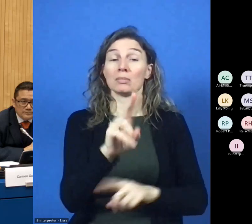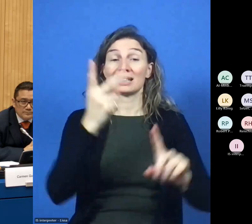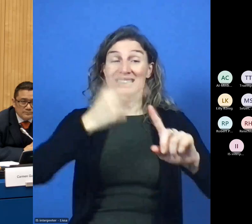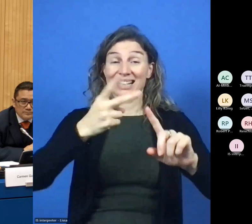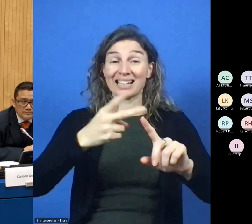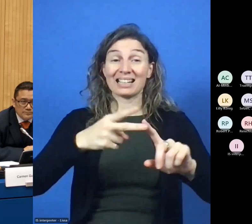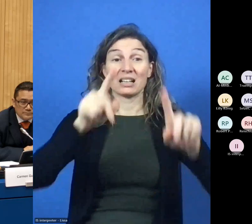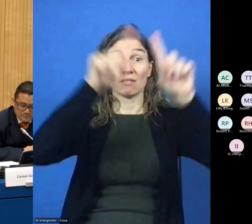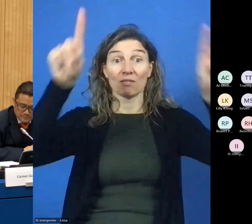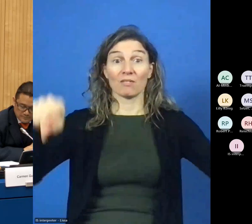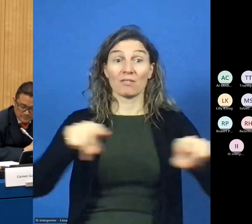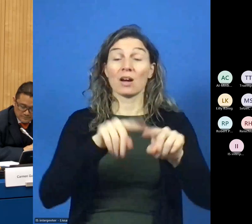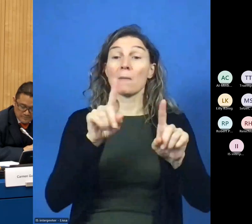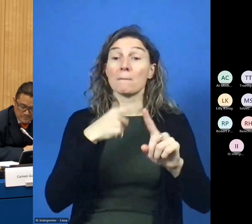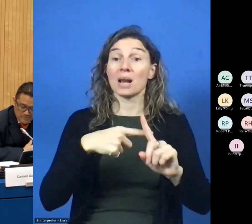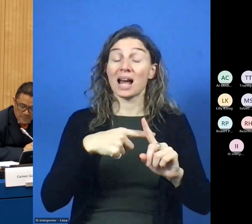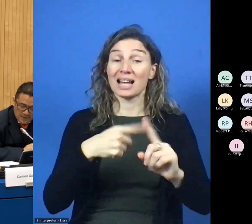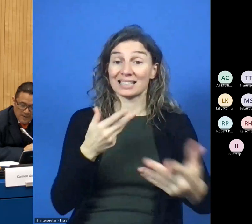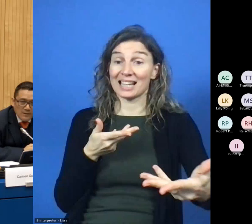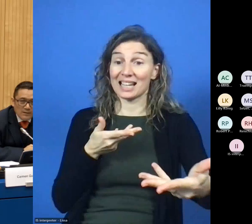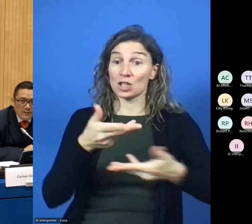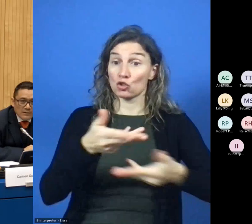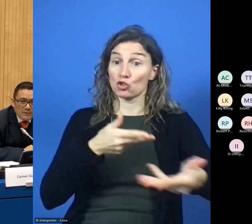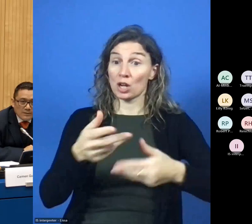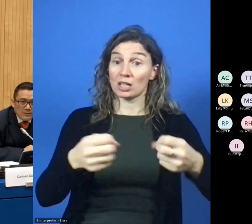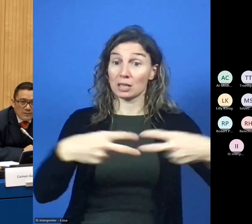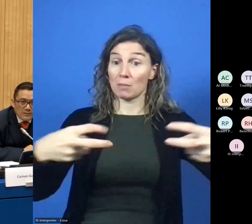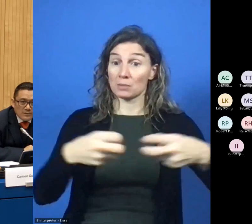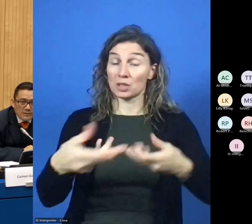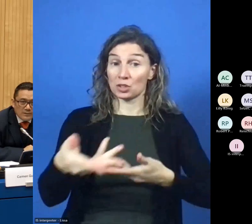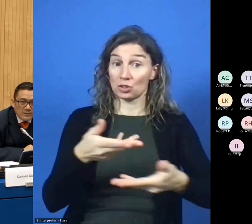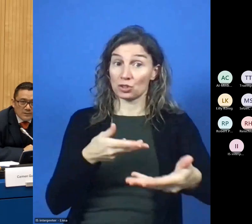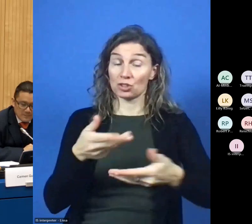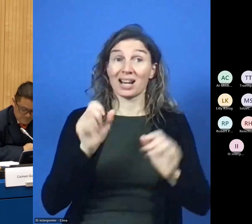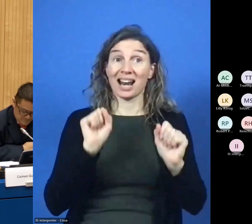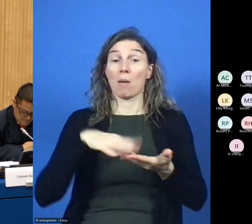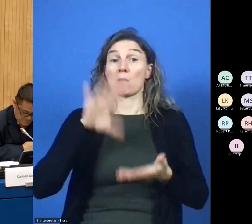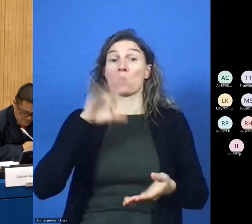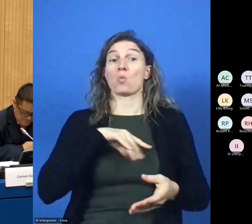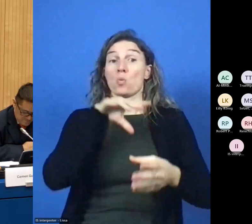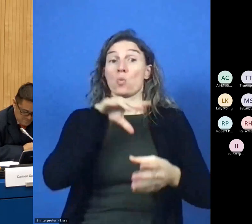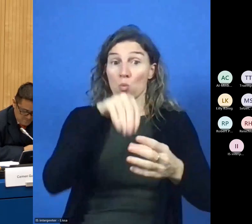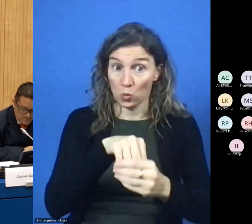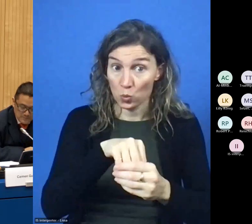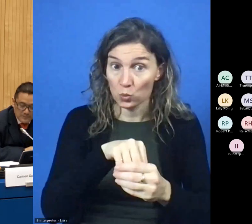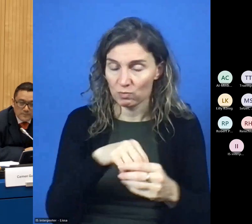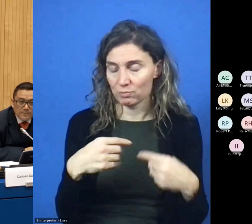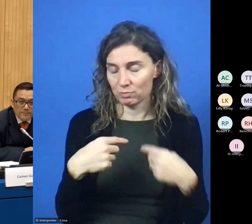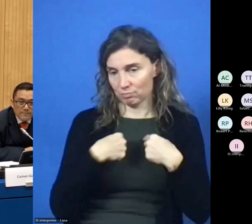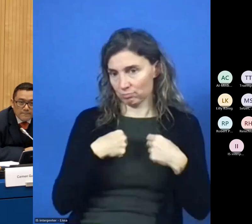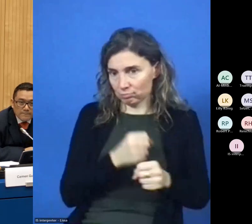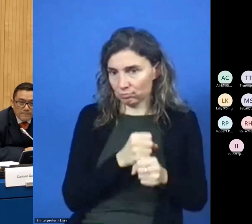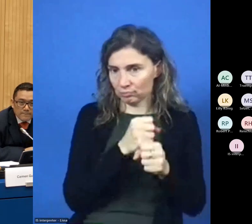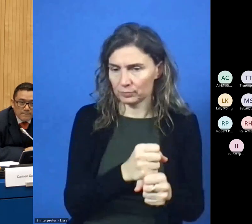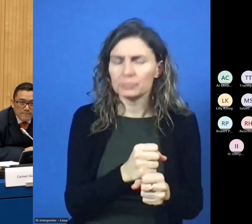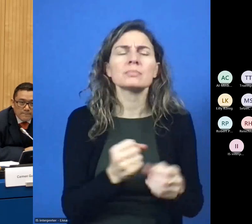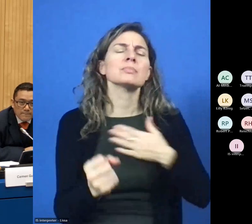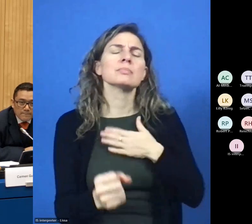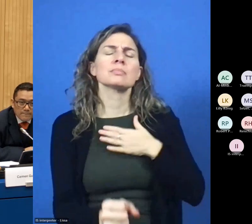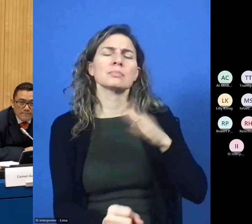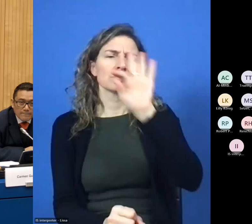therefore enabling participation in the public discourse. And I would like to address my question